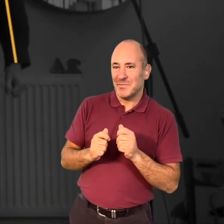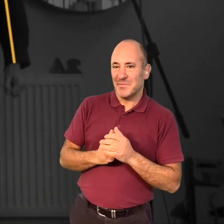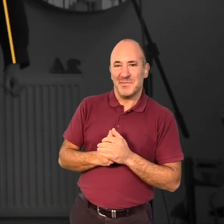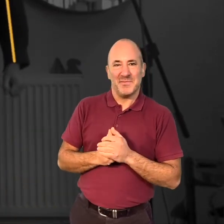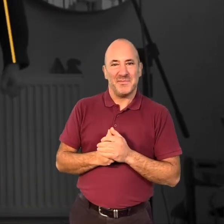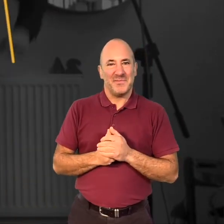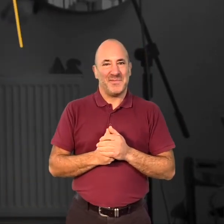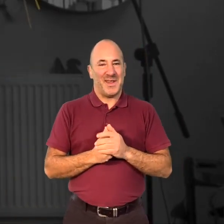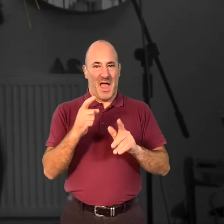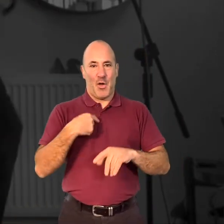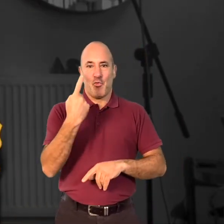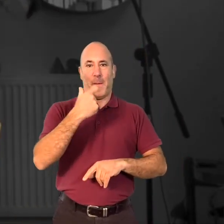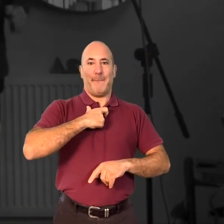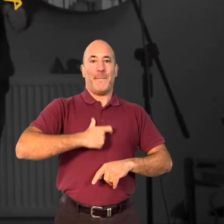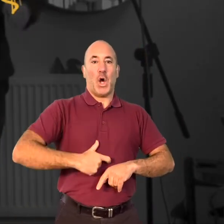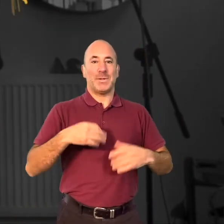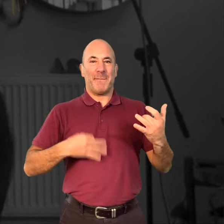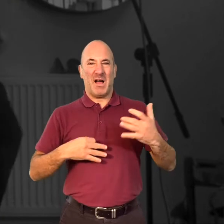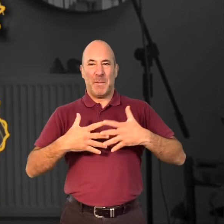It's like I'm a one-man band with a